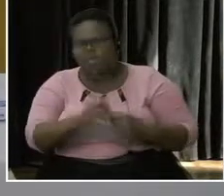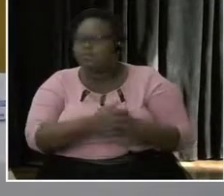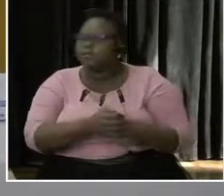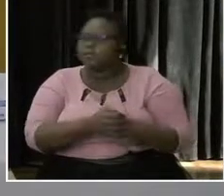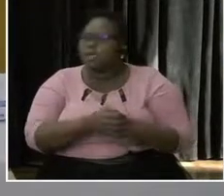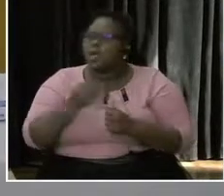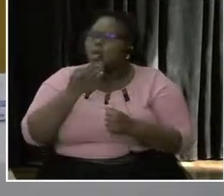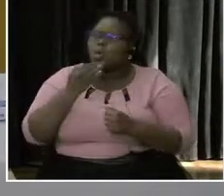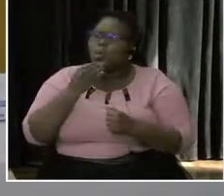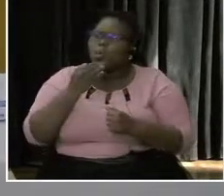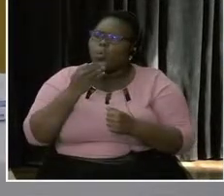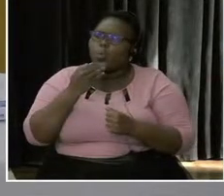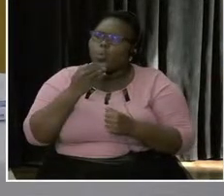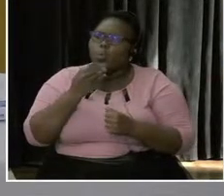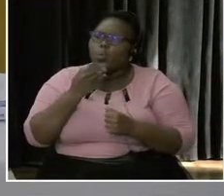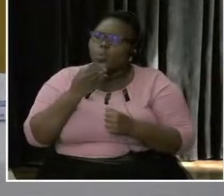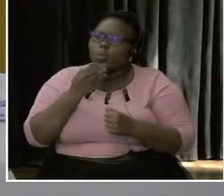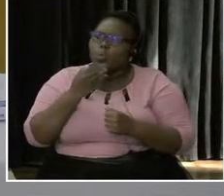Who is for